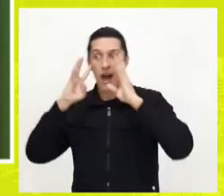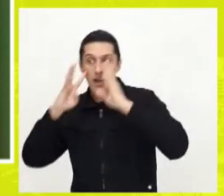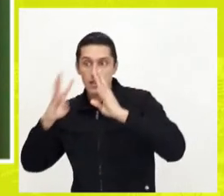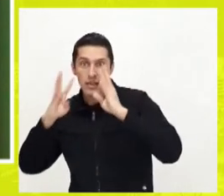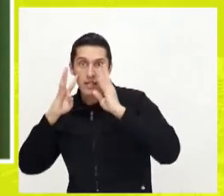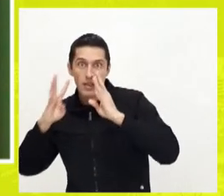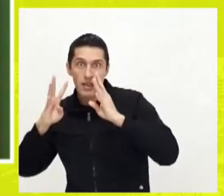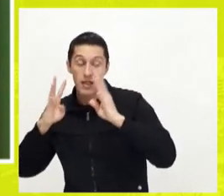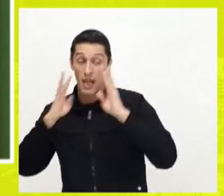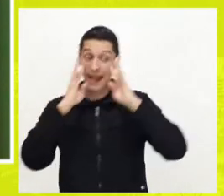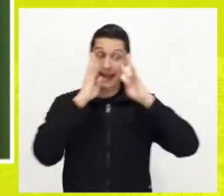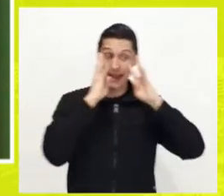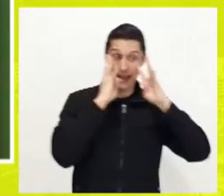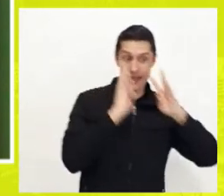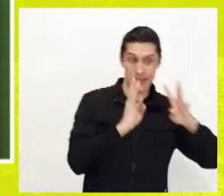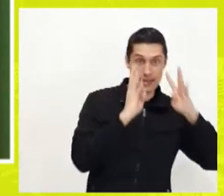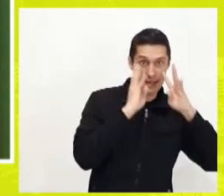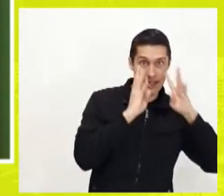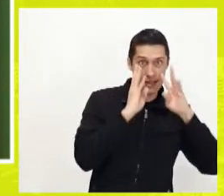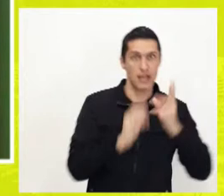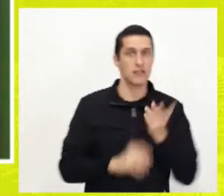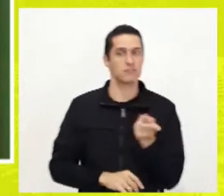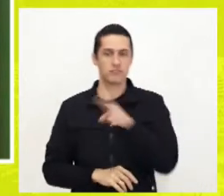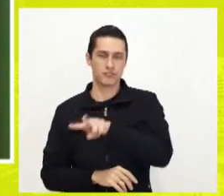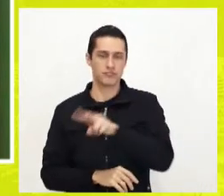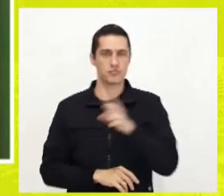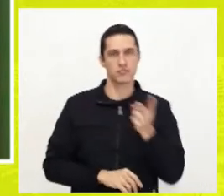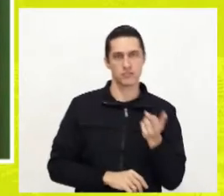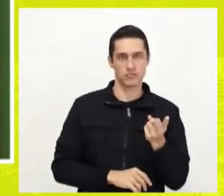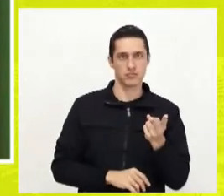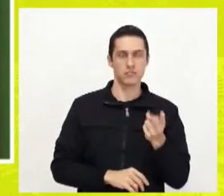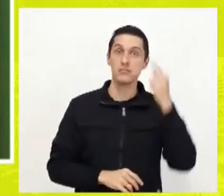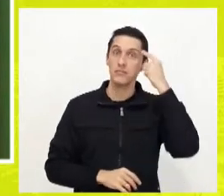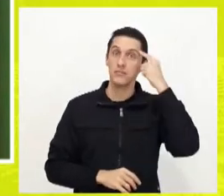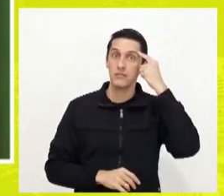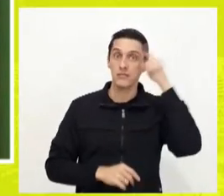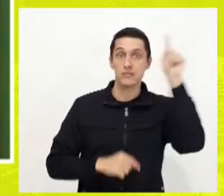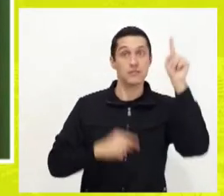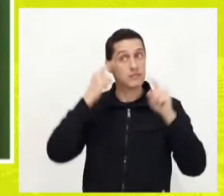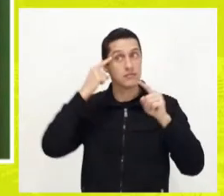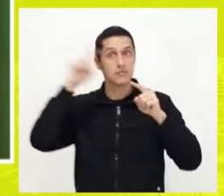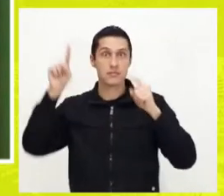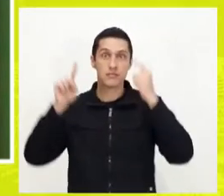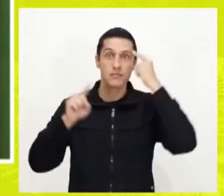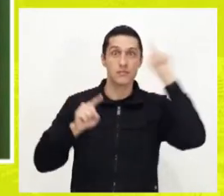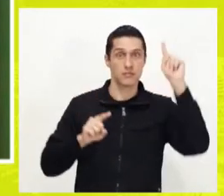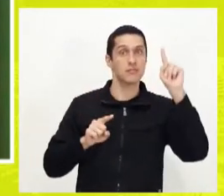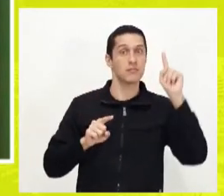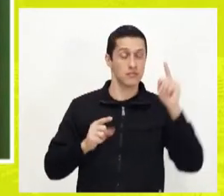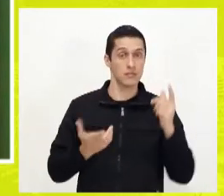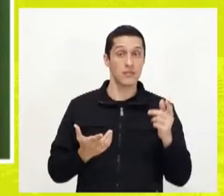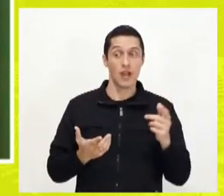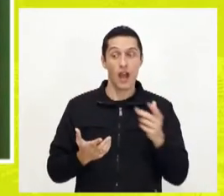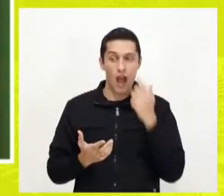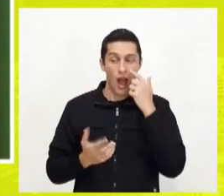what's happening on both sides ideologically going to the capabilities